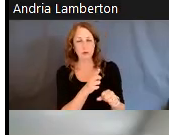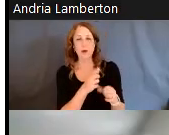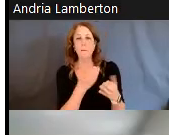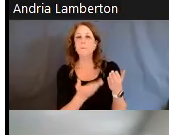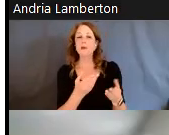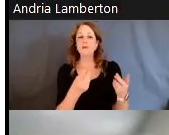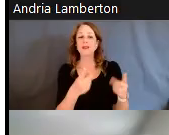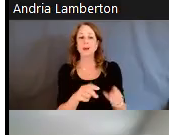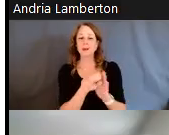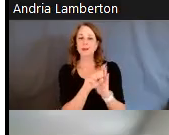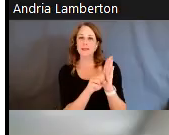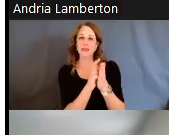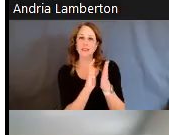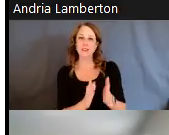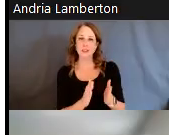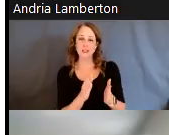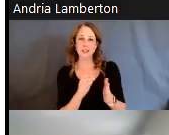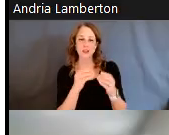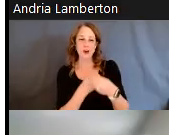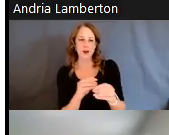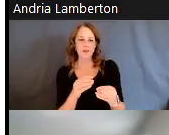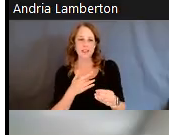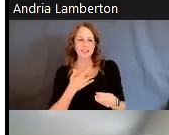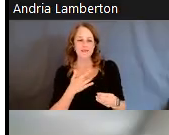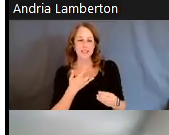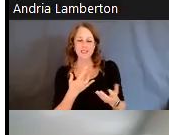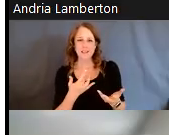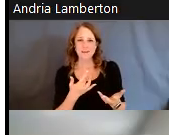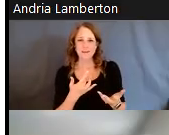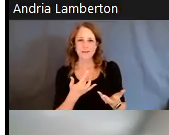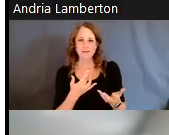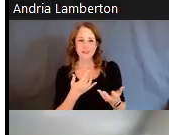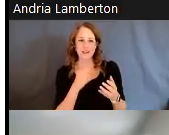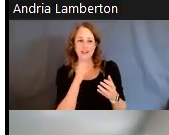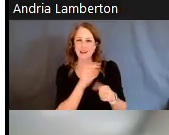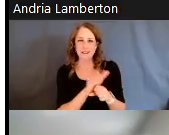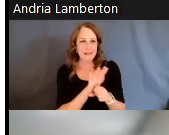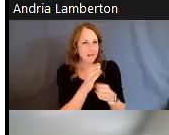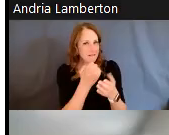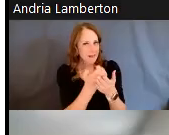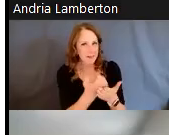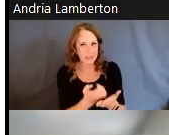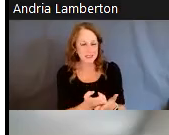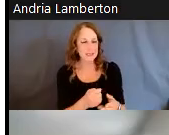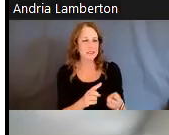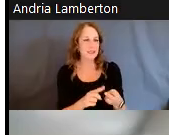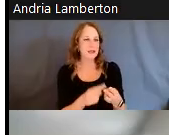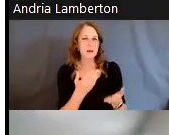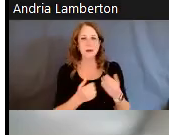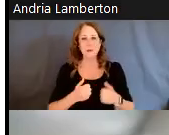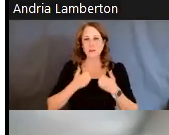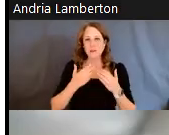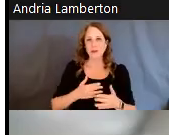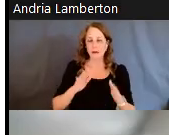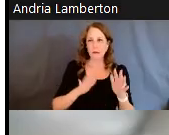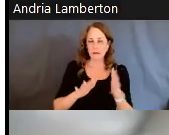that the state's attorney's office may just feel that they don't have sufficient evidence. There may be things that the survivor doesn't remember